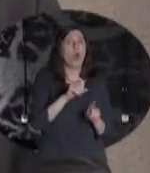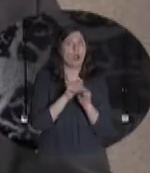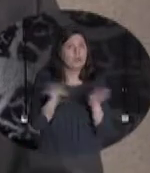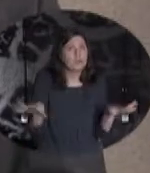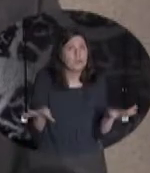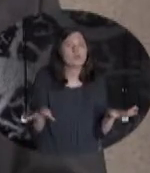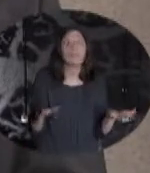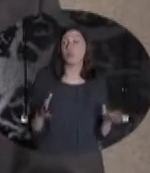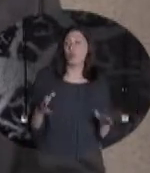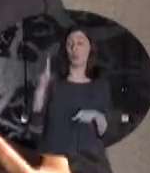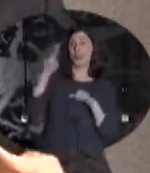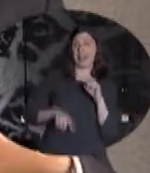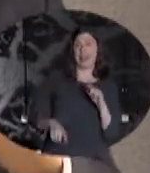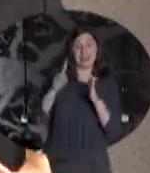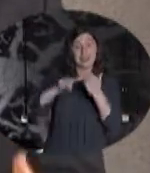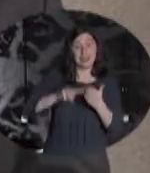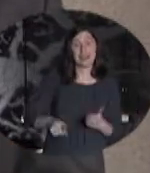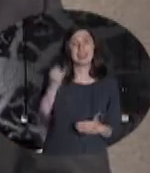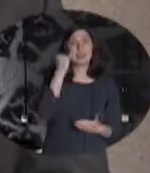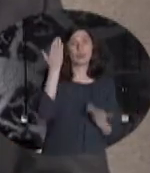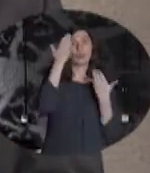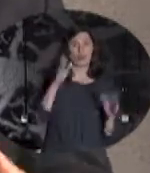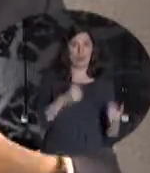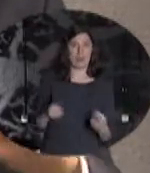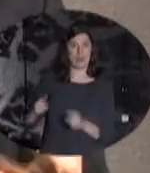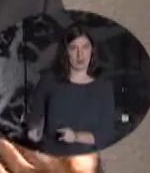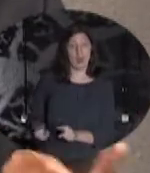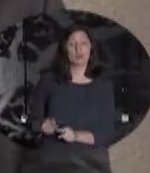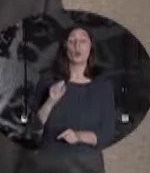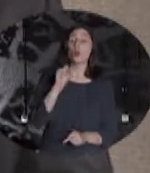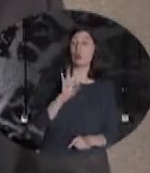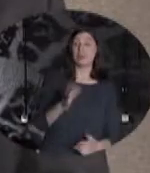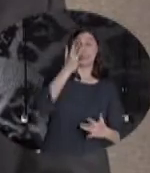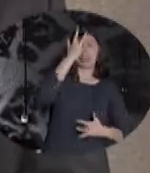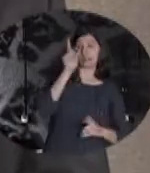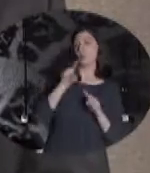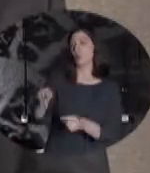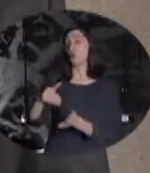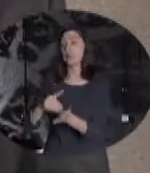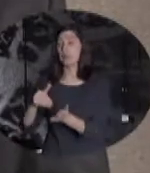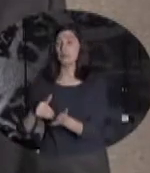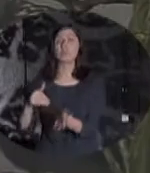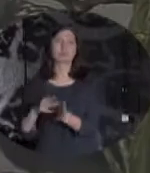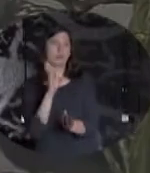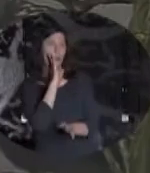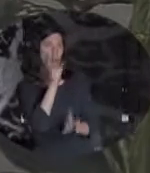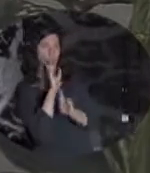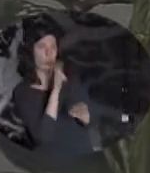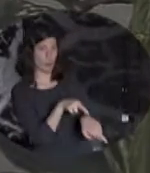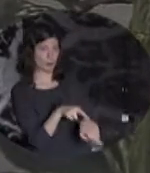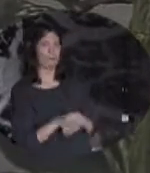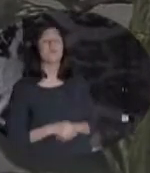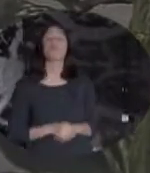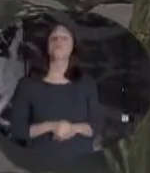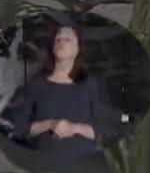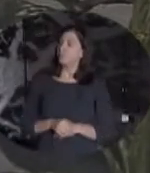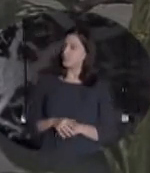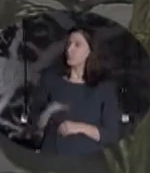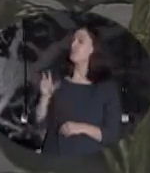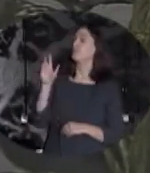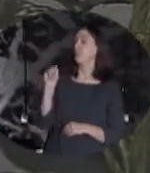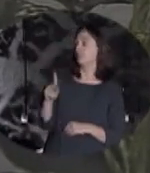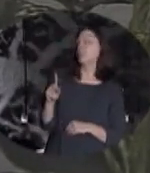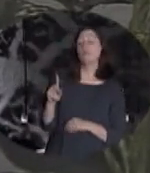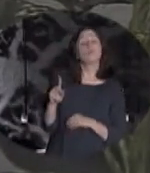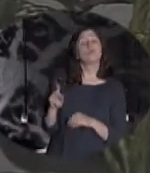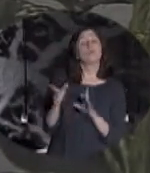know that it's going on. So certainly, if you find yourself in that situation, get treated so that it gets on the record. Now, kind of going back to being at the